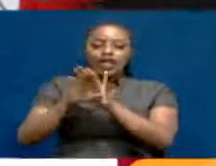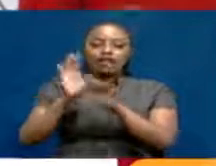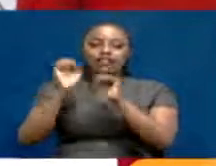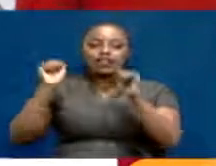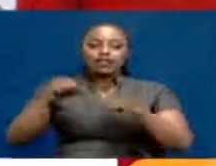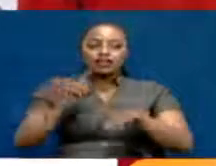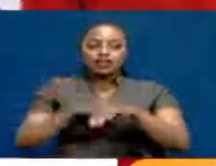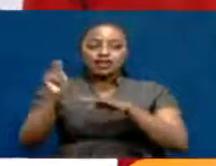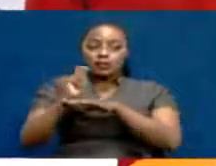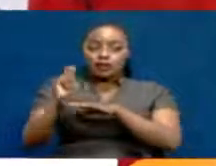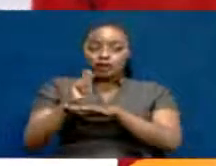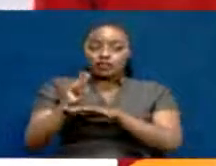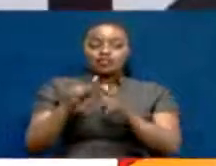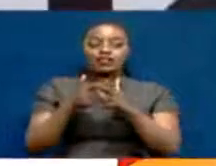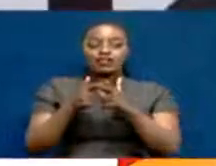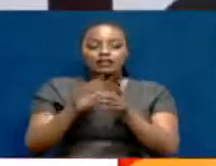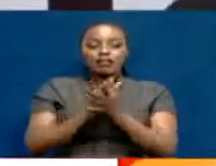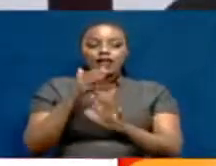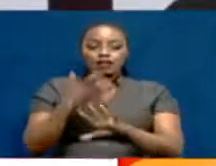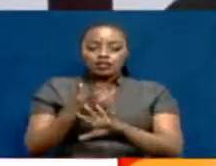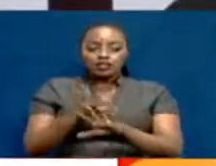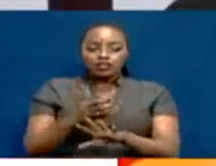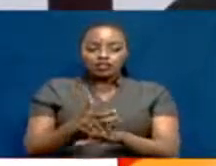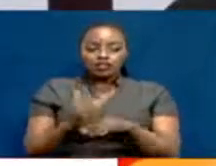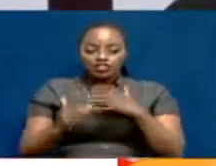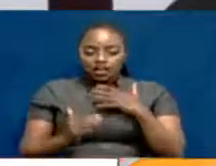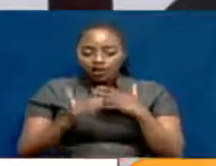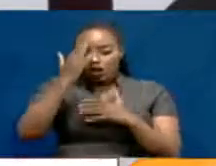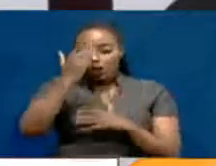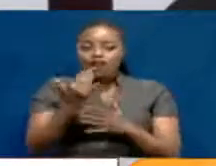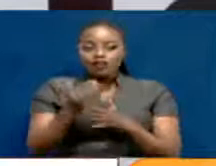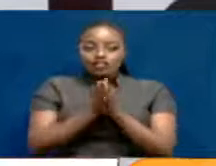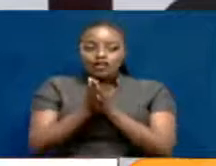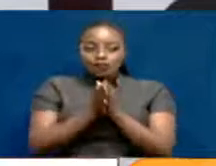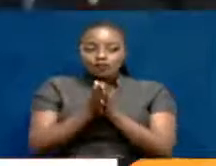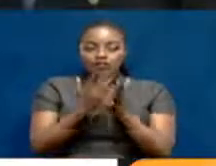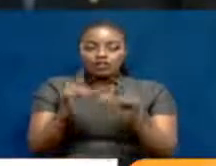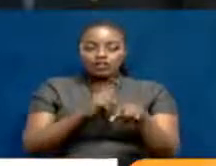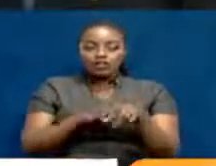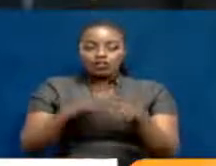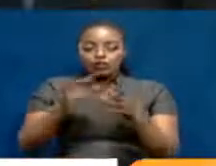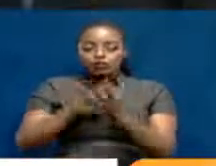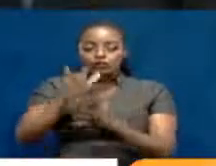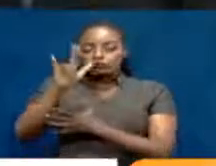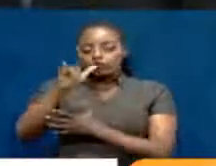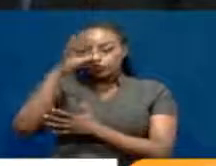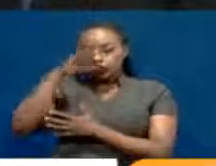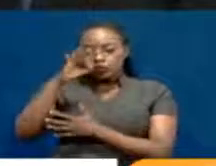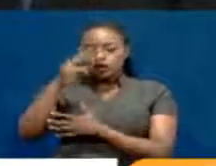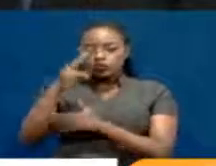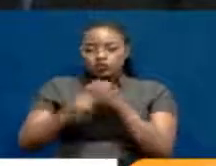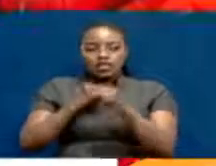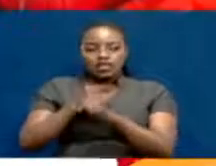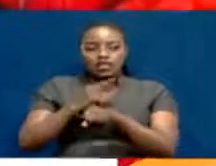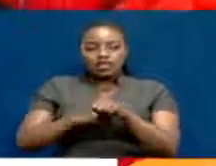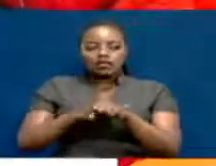Sile umetrain, nothing inakuwa ngumu. It's an honor because it's a motivating factor as we head to Paris in 2 years' time. But before